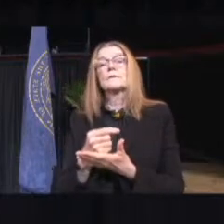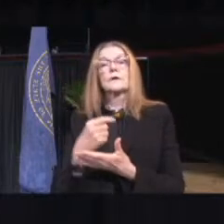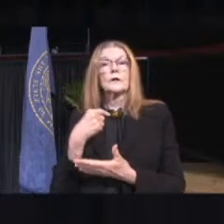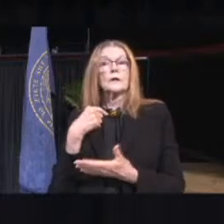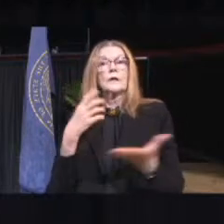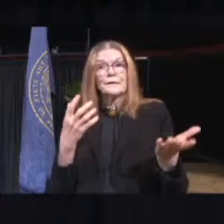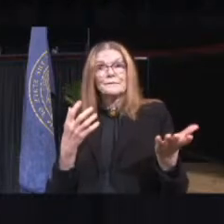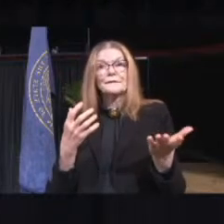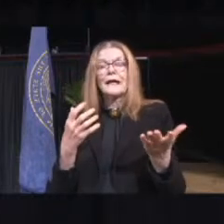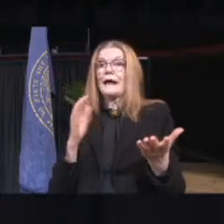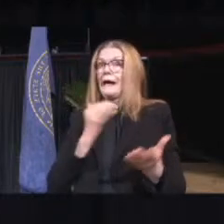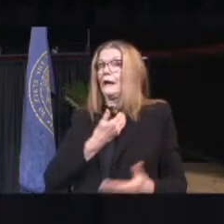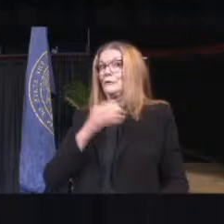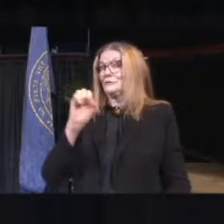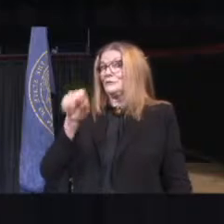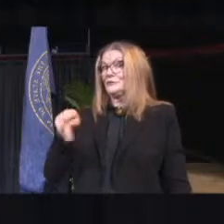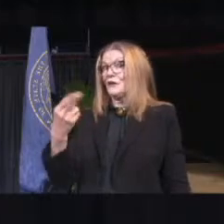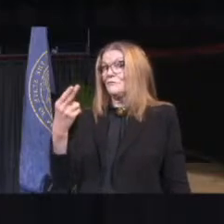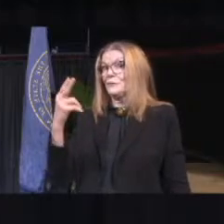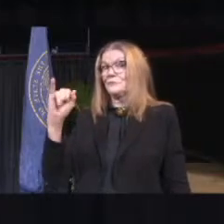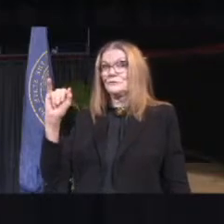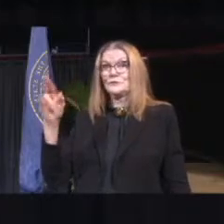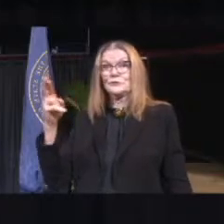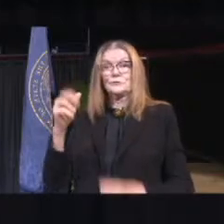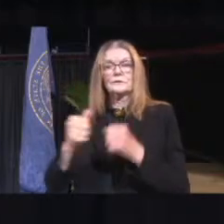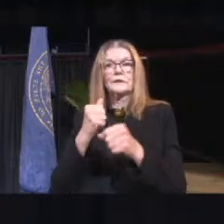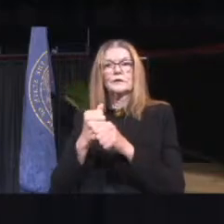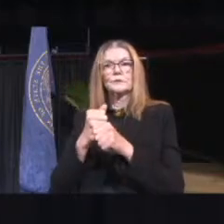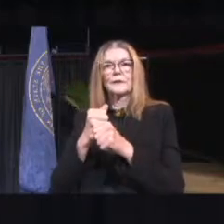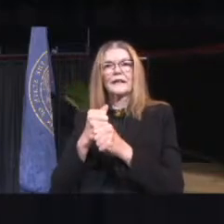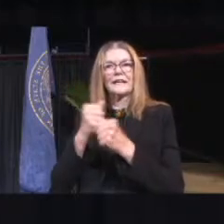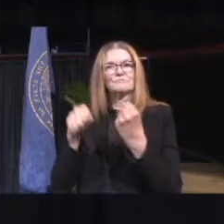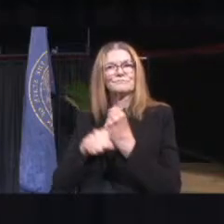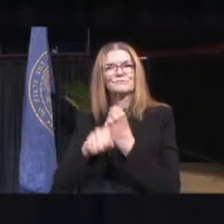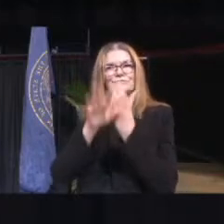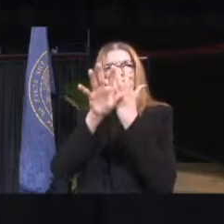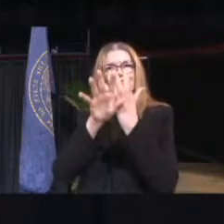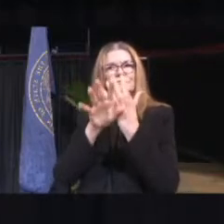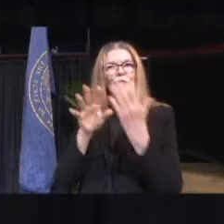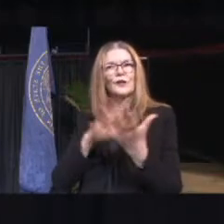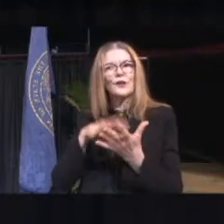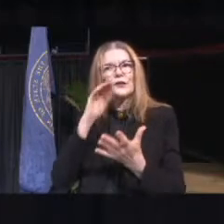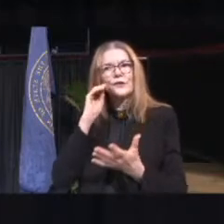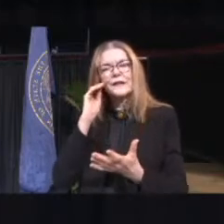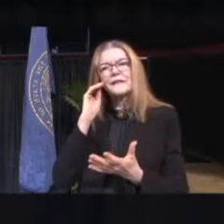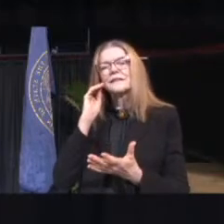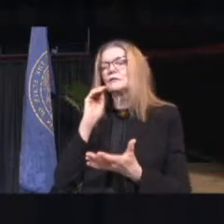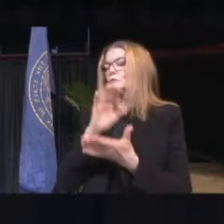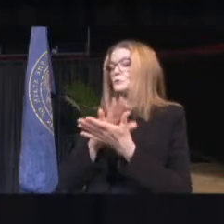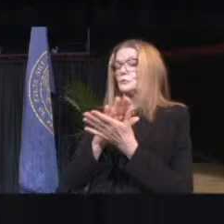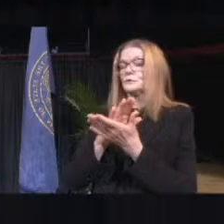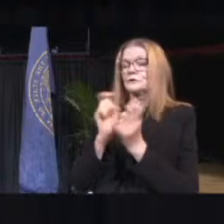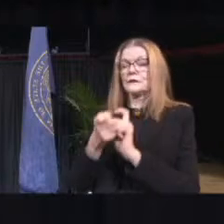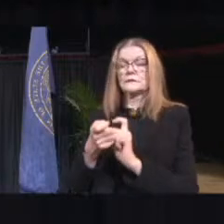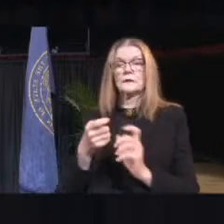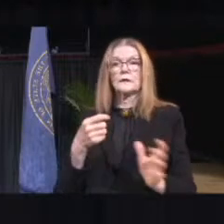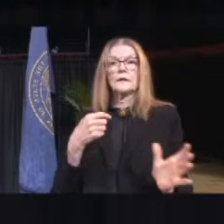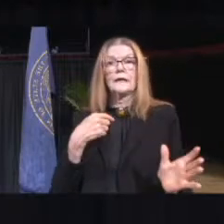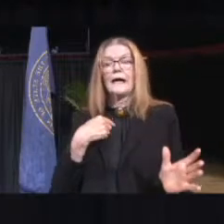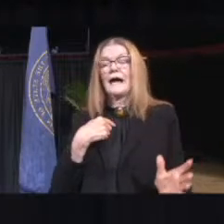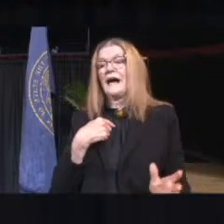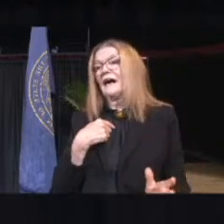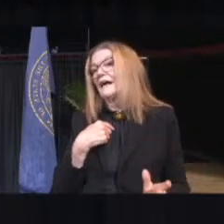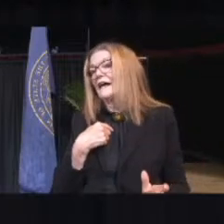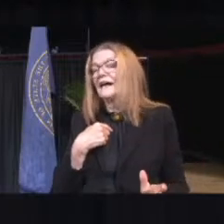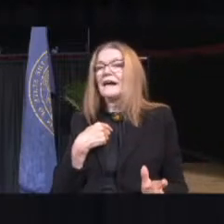virtual learning our sophomore and junior years. The relational aspect of school shifted, And while I was grateful to be relieved from crowding